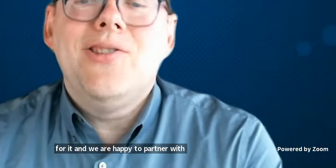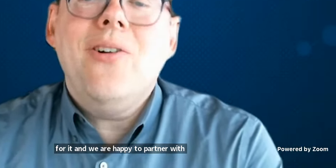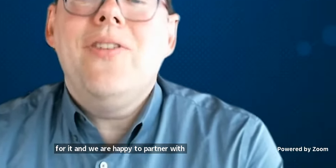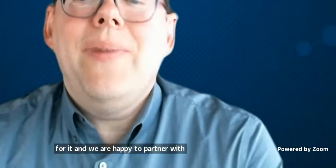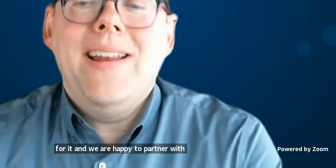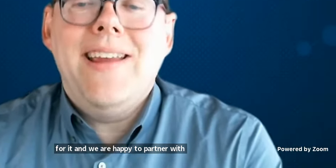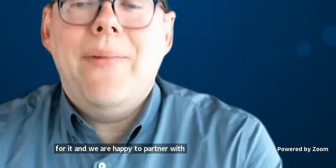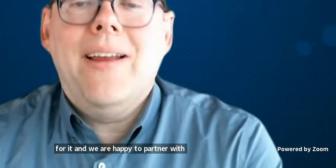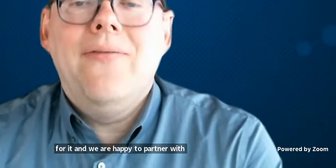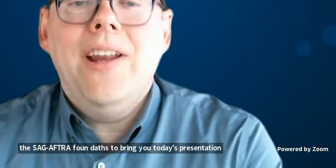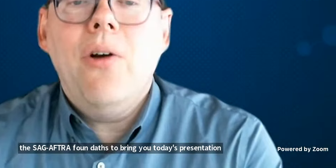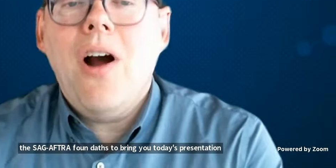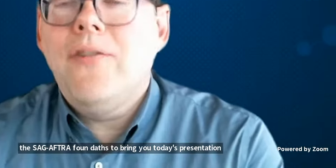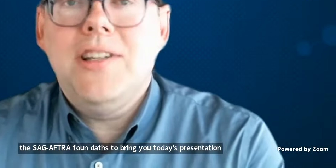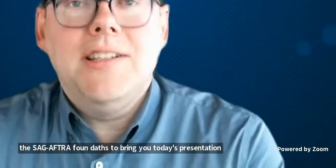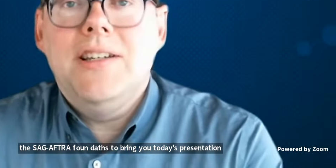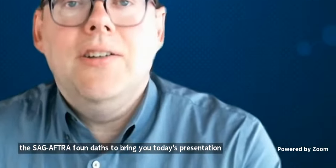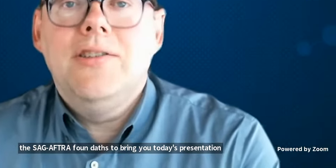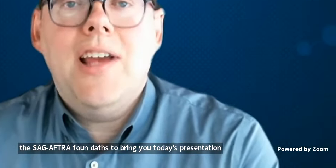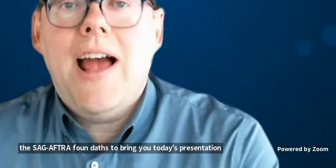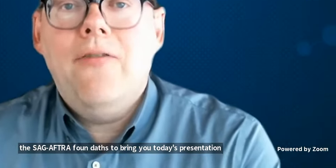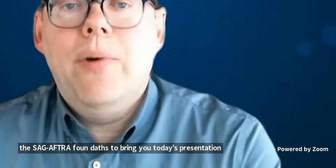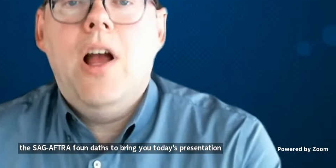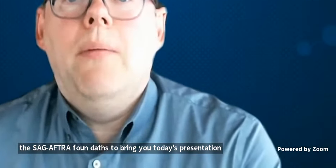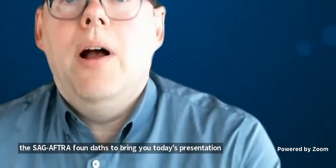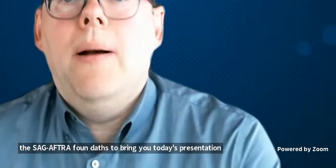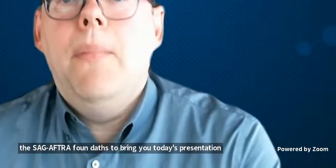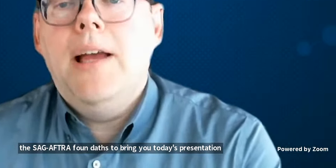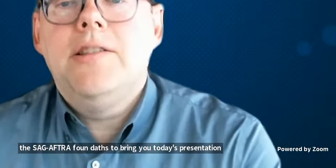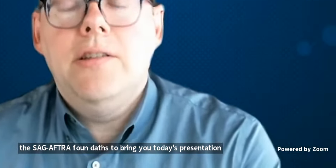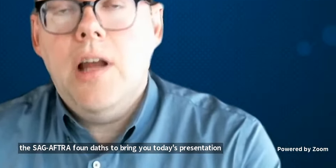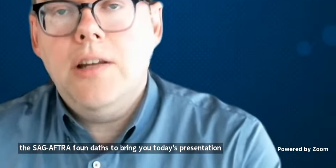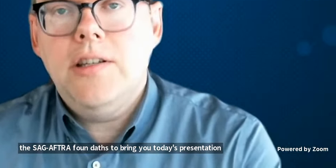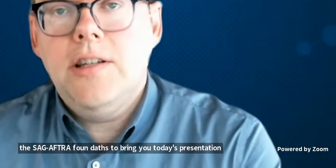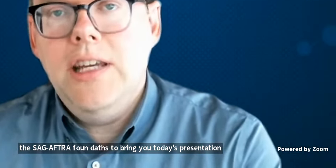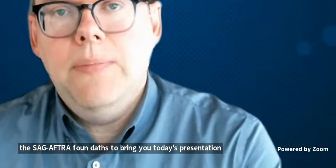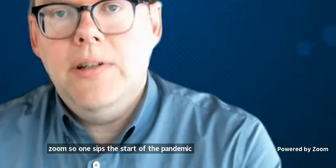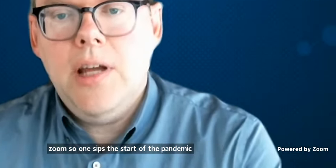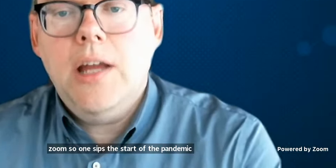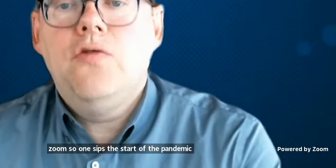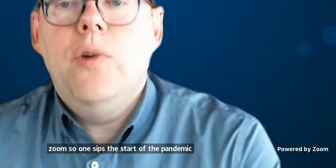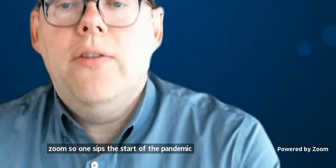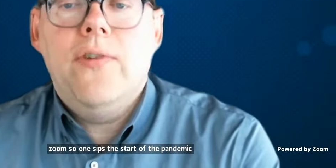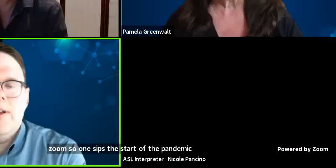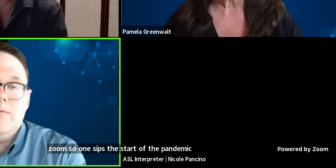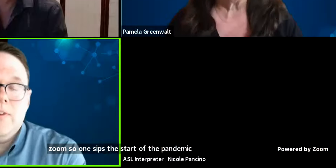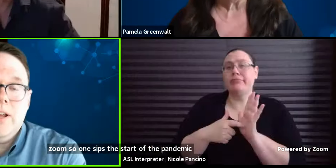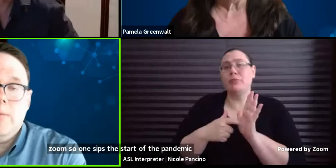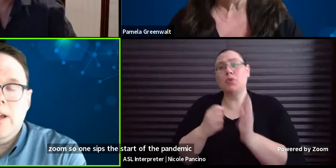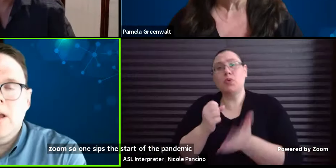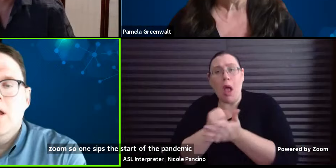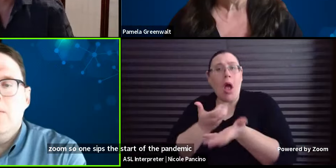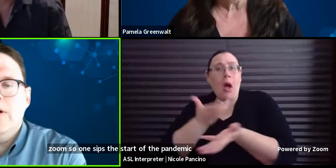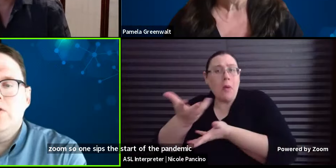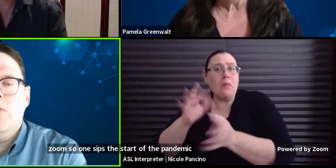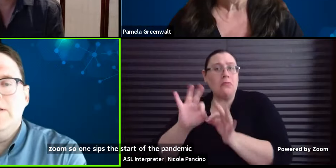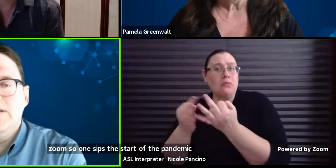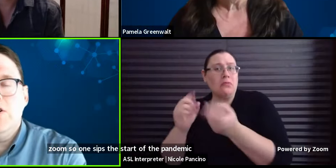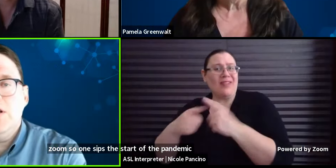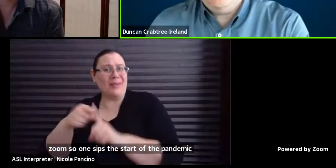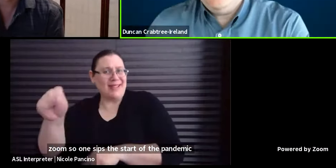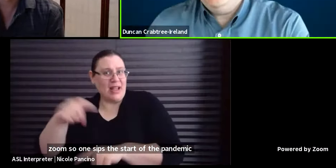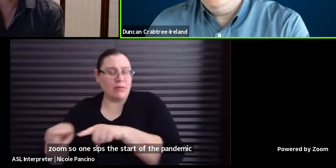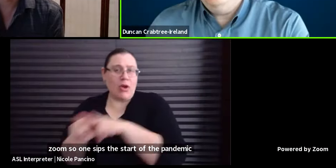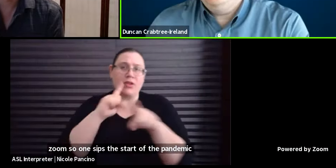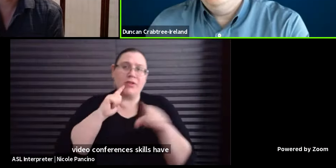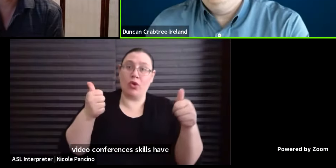Since the start of the pandemic, video conferencing skills have become a must, not just to keep in touch with friends and family, but to